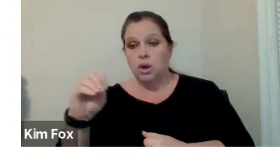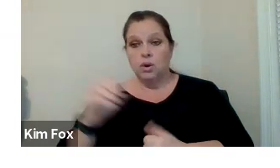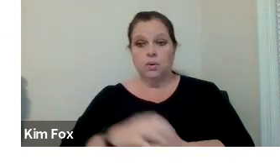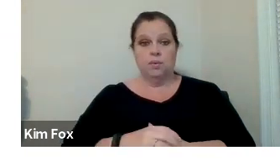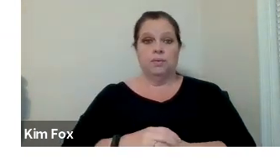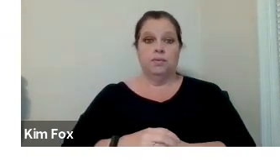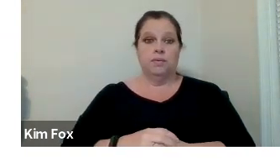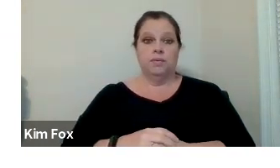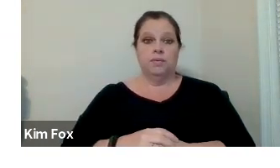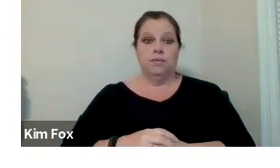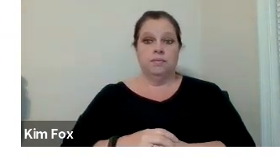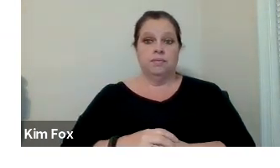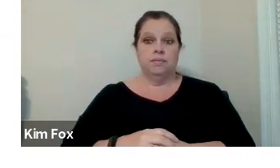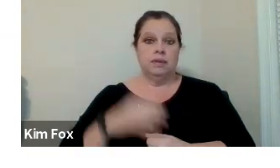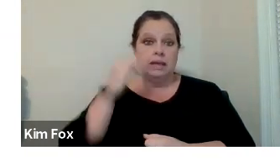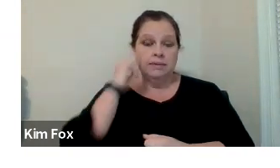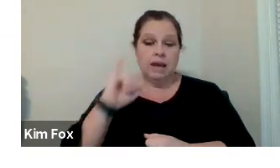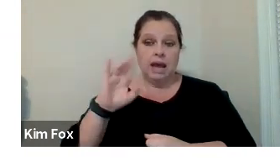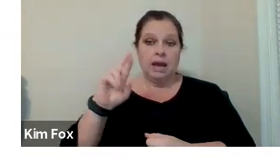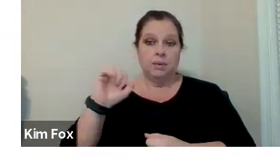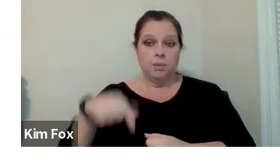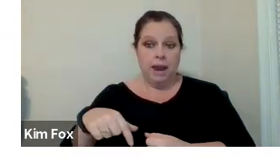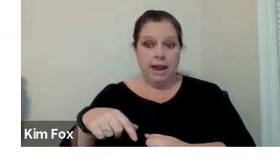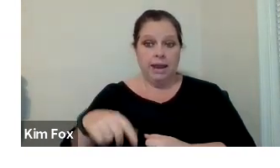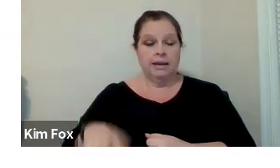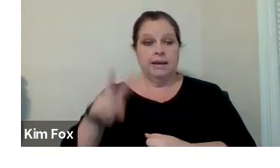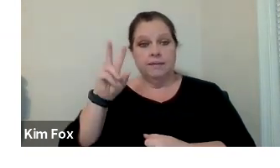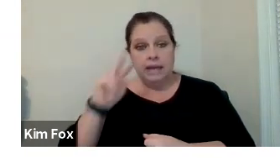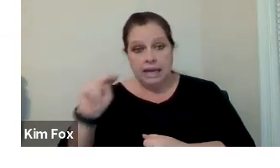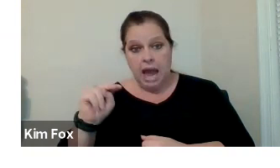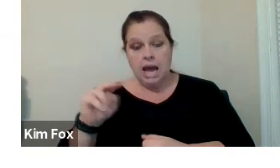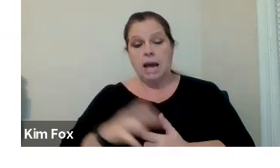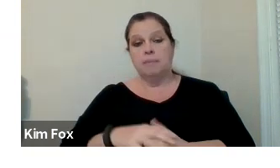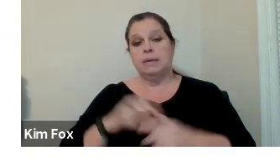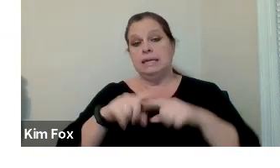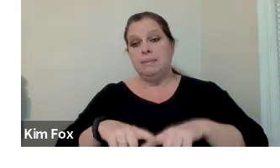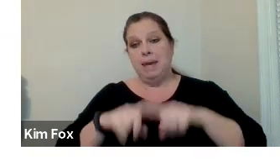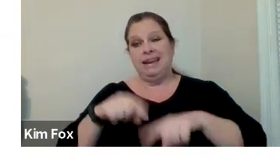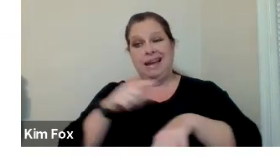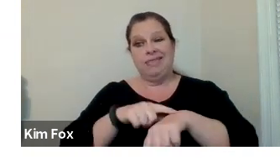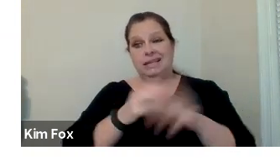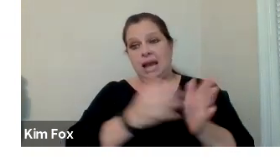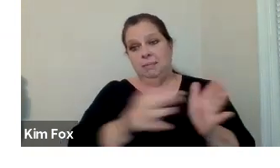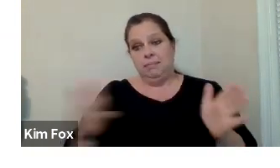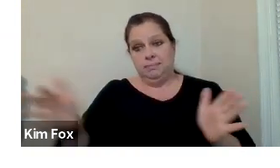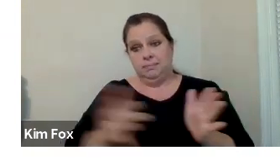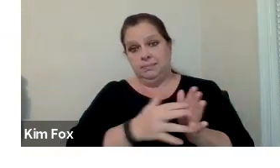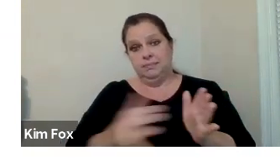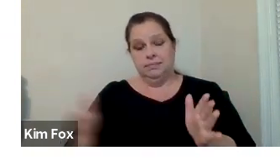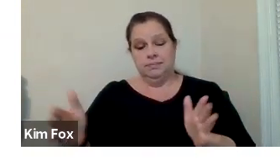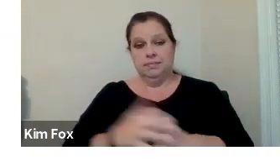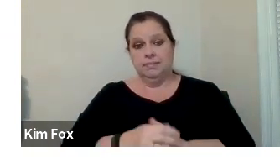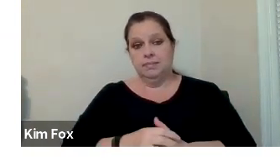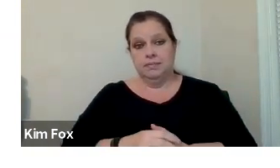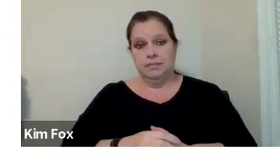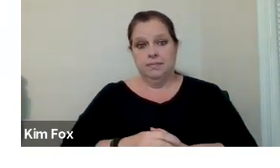they served in Iraq or if they served in Vietnam, depending on the time span, their operations that